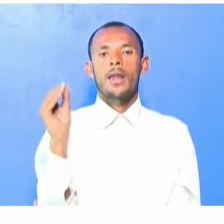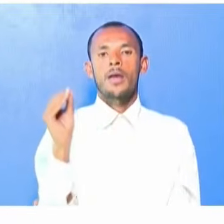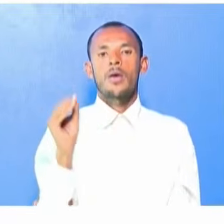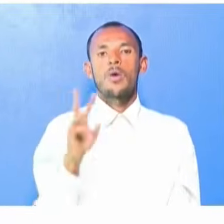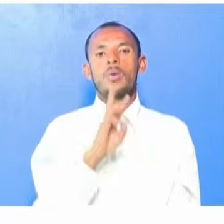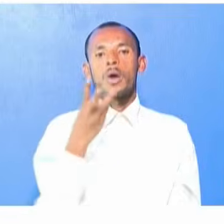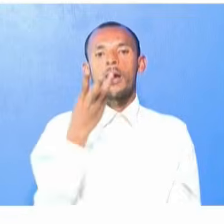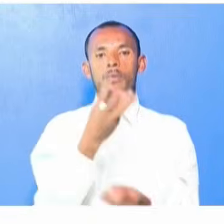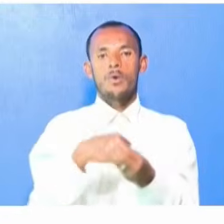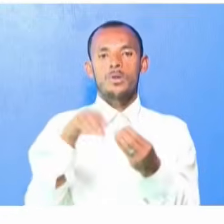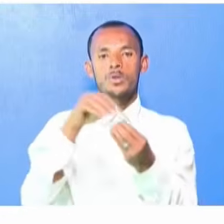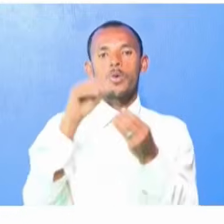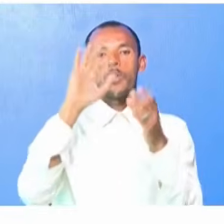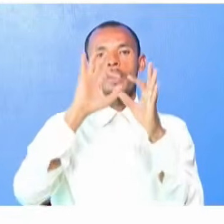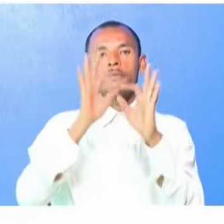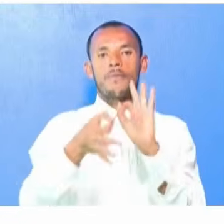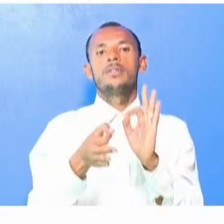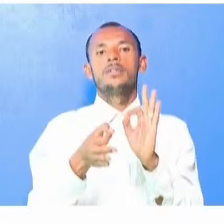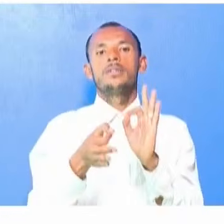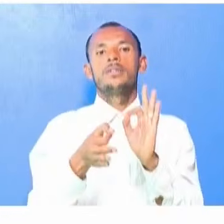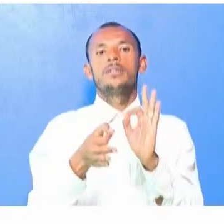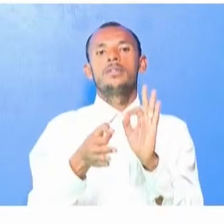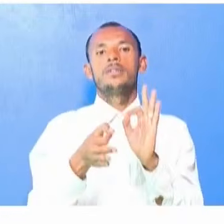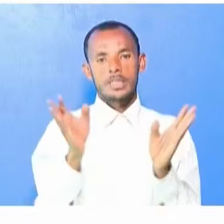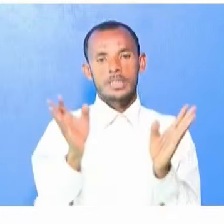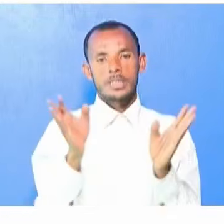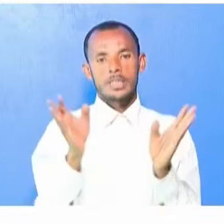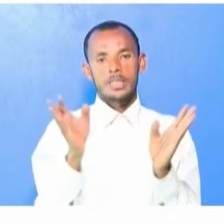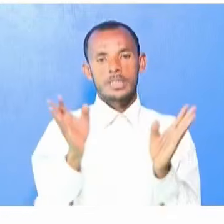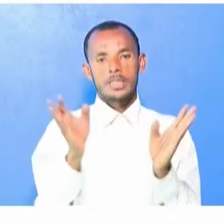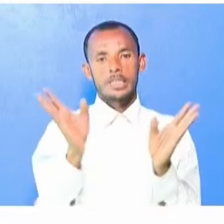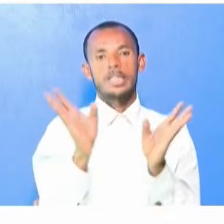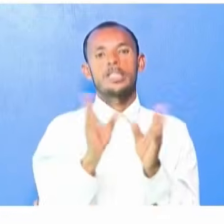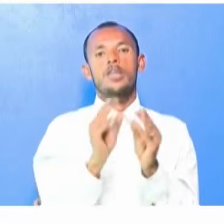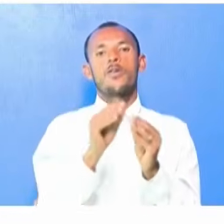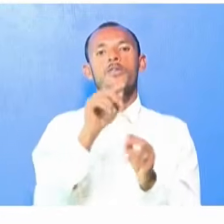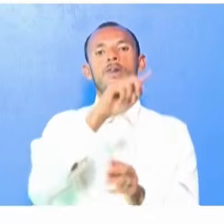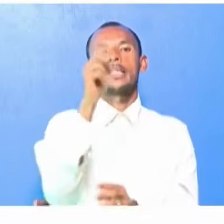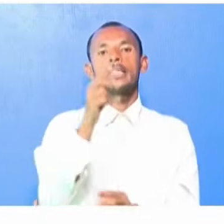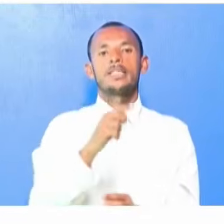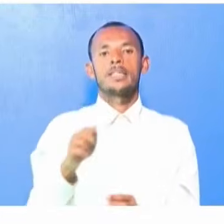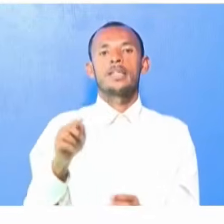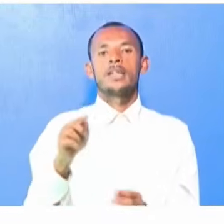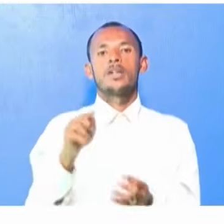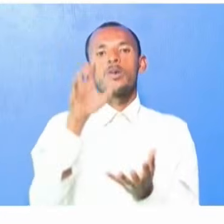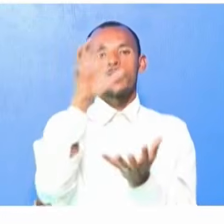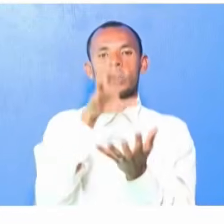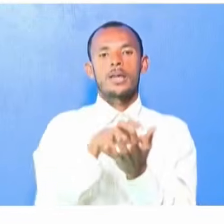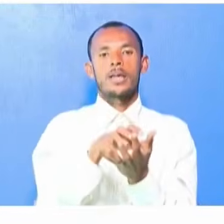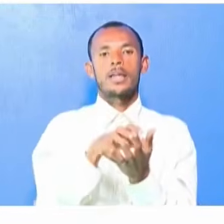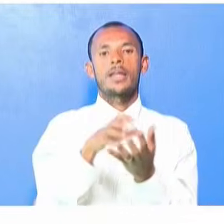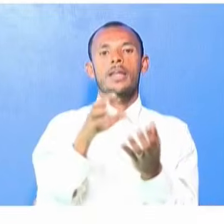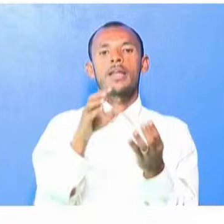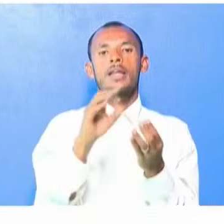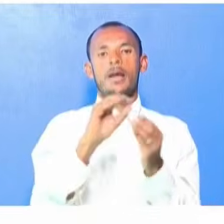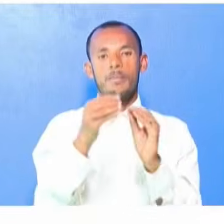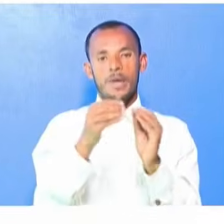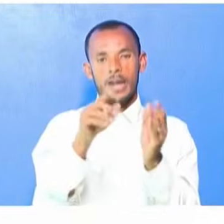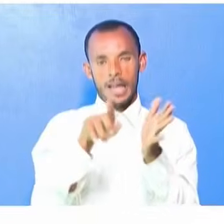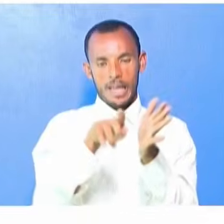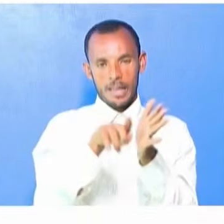have also defined the set of integers containing the numbers, negative numbers